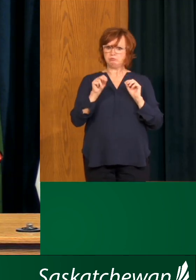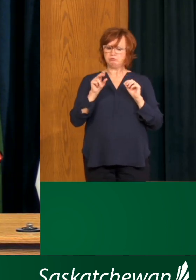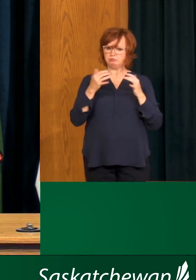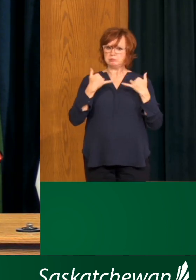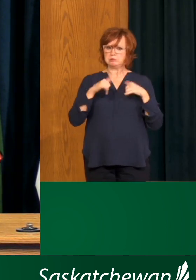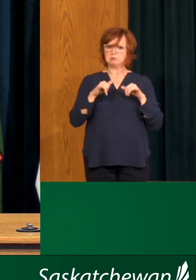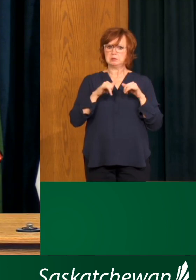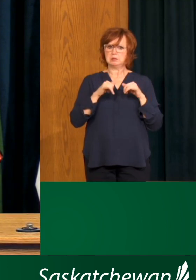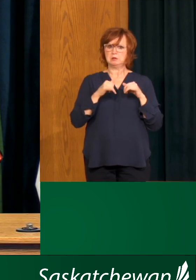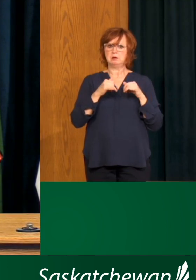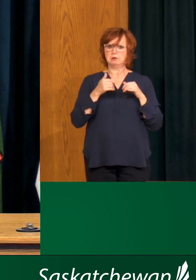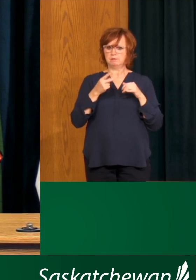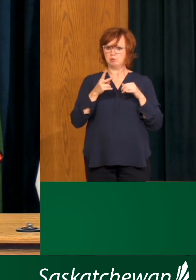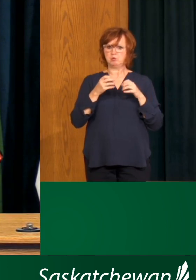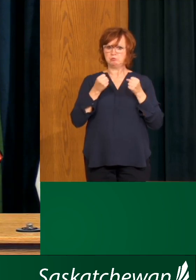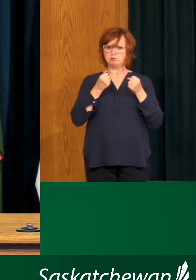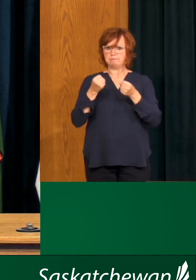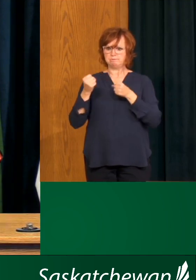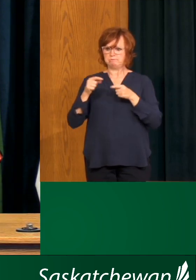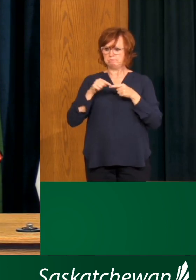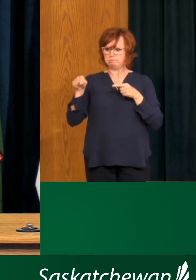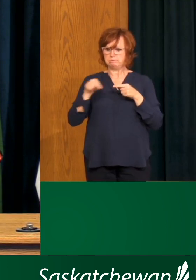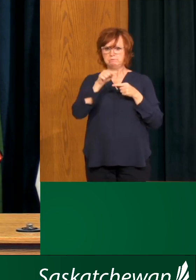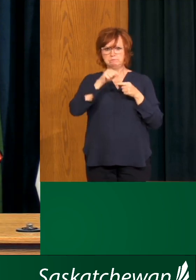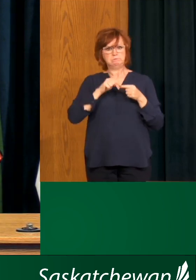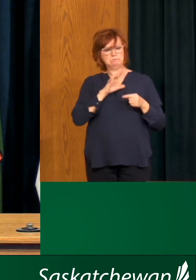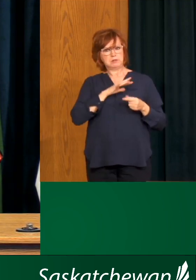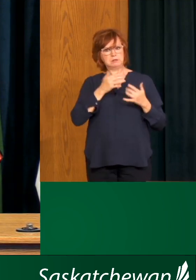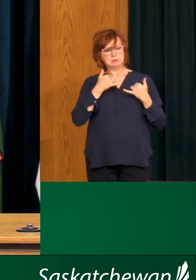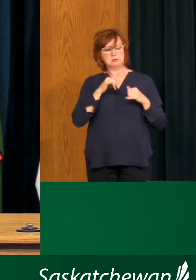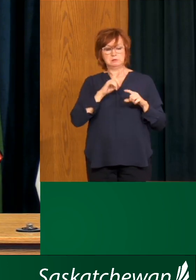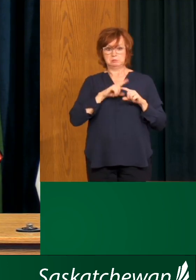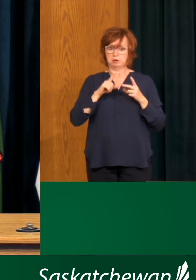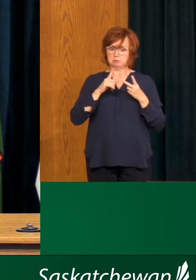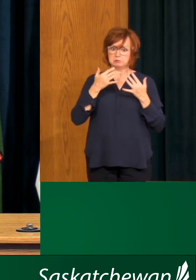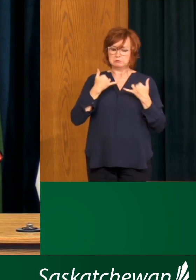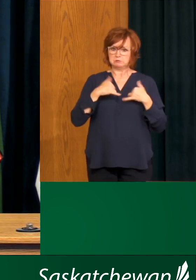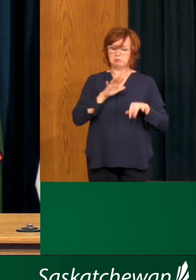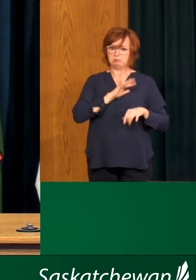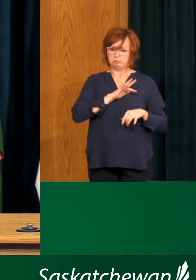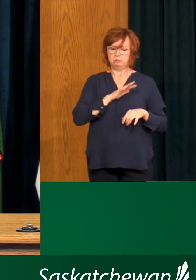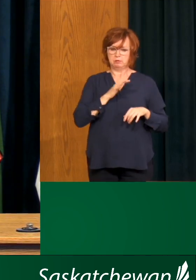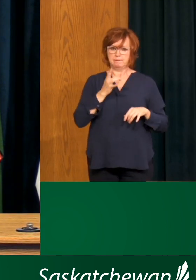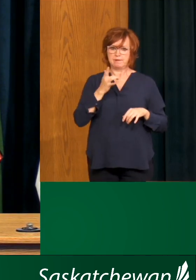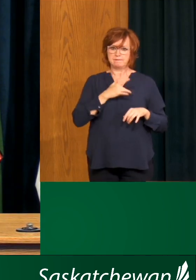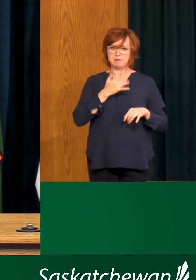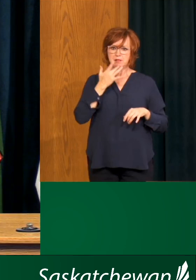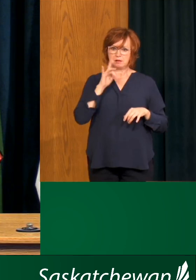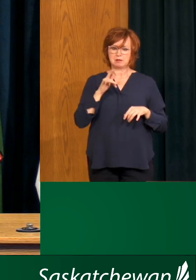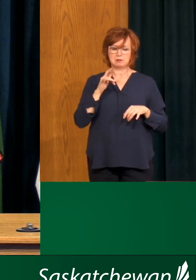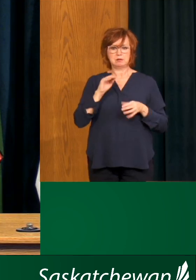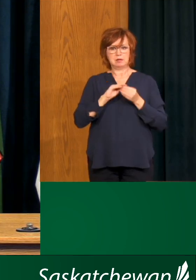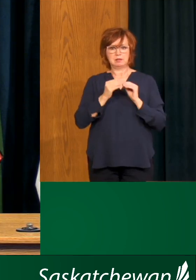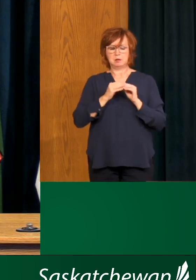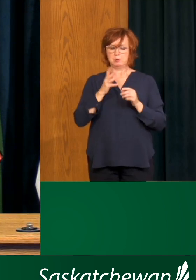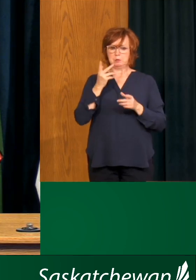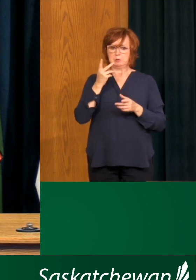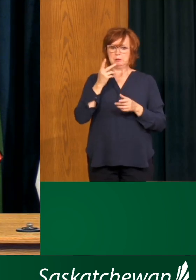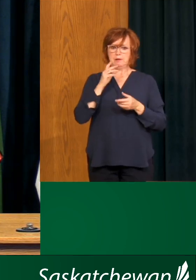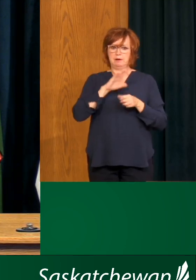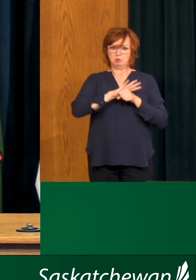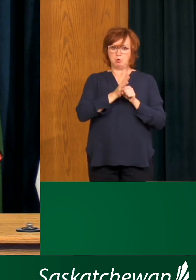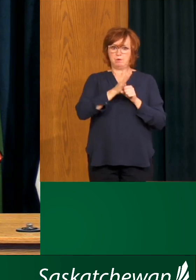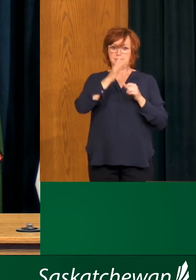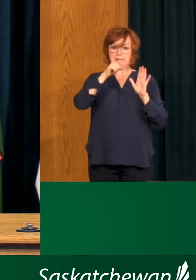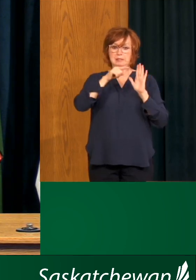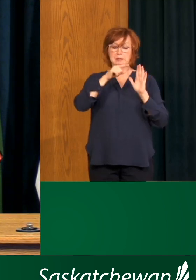pandemic. That being said, we've been very fortunate in the fact that our numbers have been very low, and we're very proud of that,